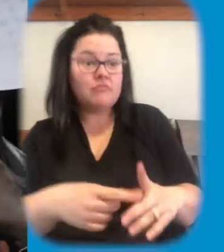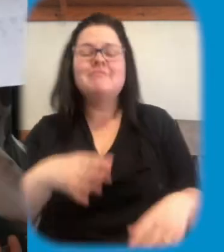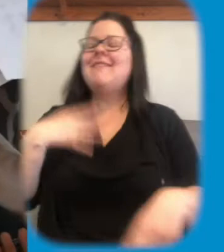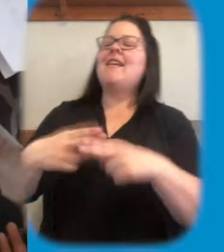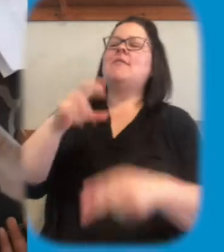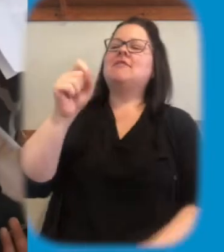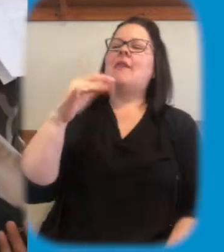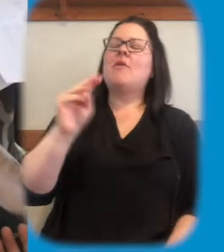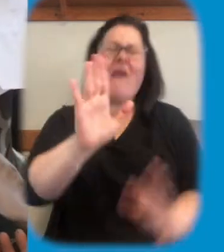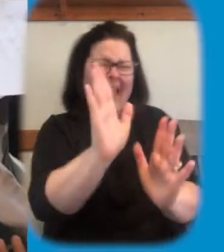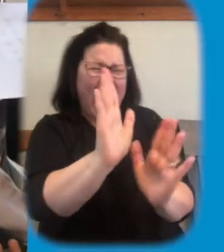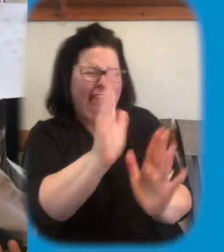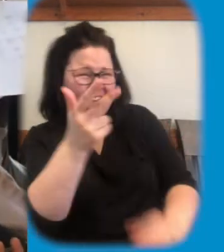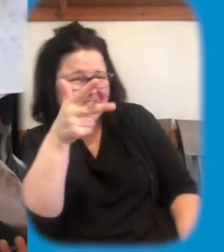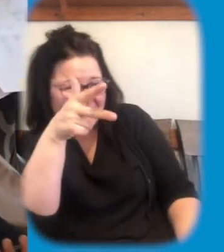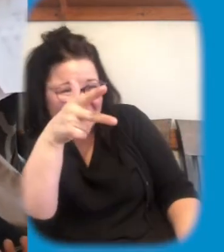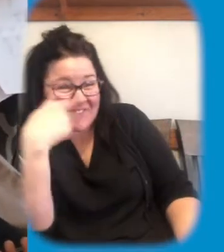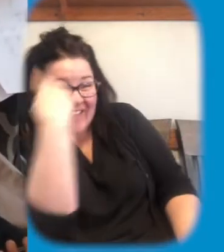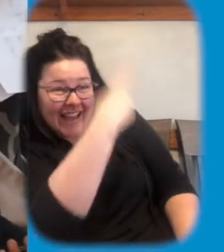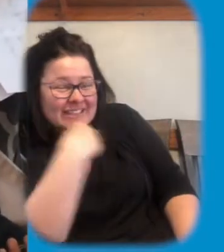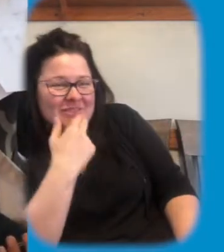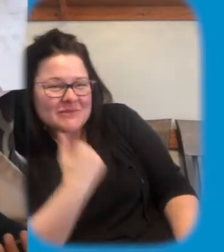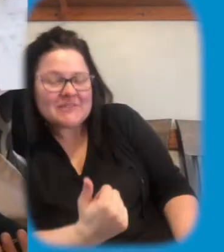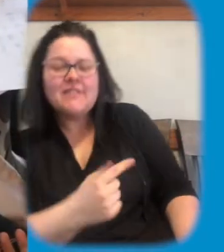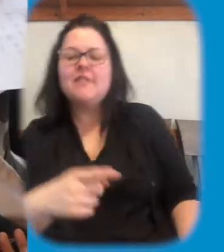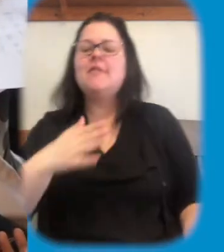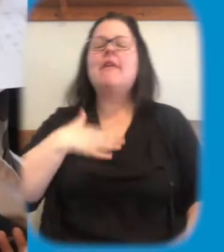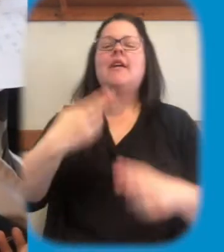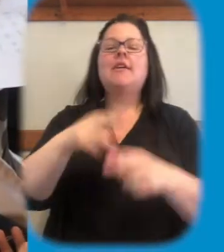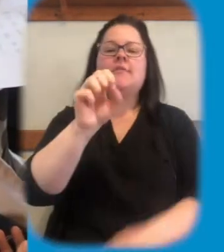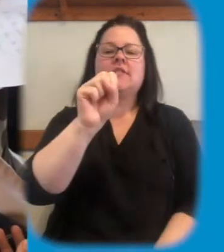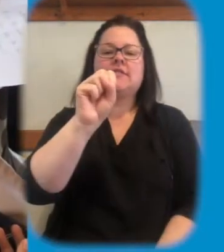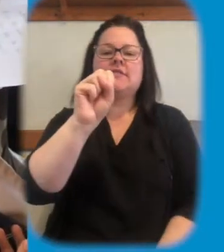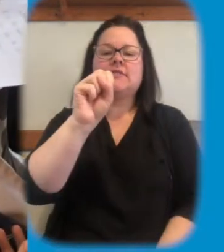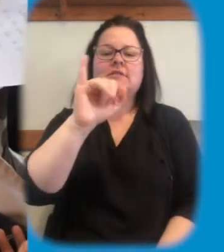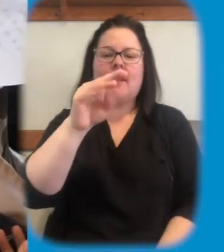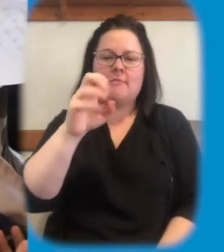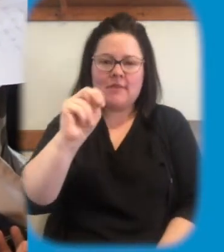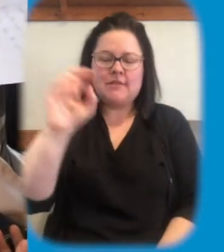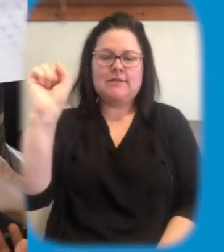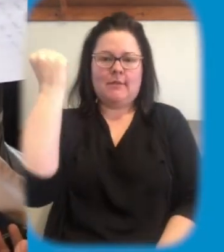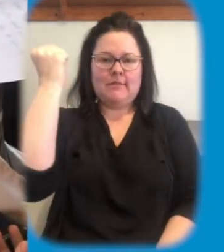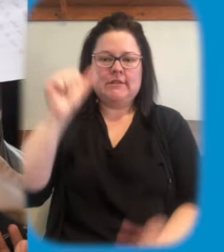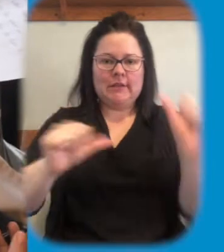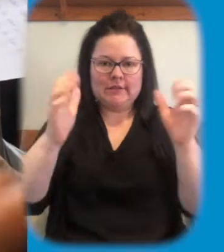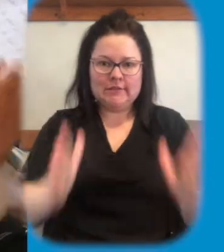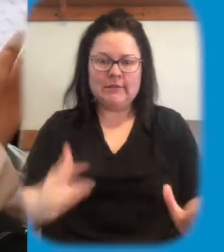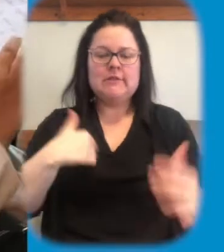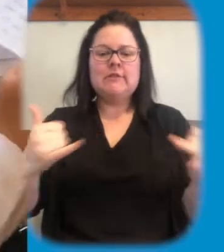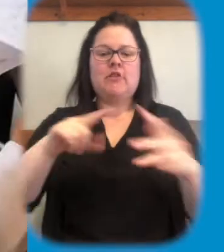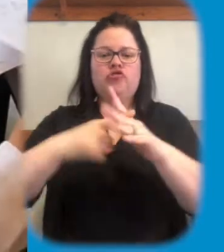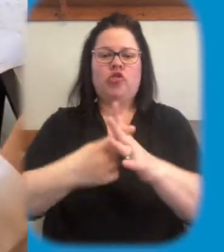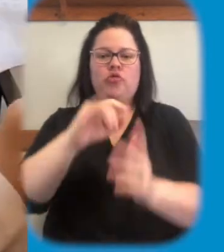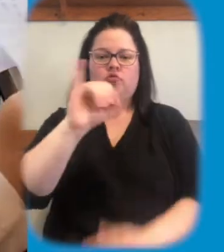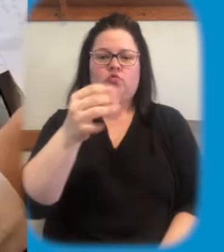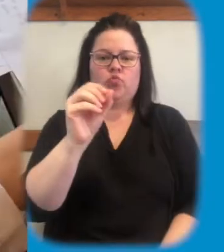Scientist. Oh, wait. Okay, there's your cute face. Go ahead. I am Simon the Scientist, and I am going to start off with a joke.